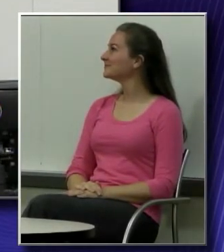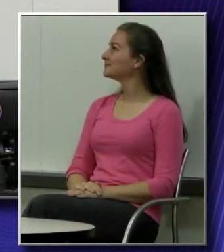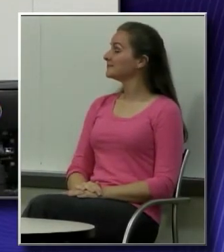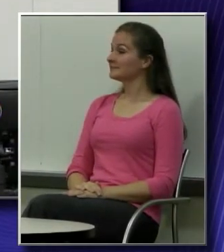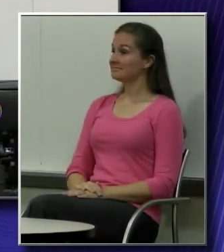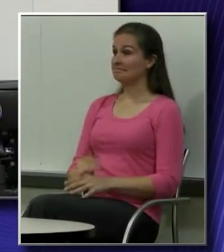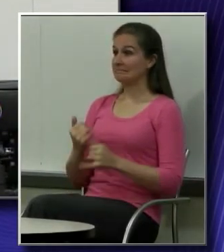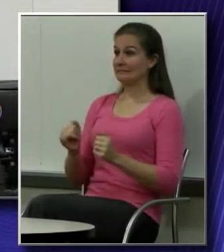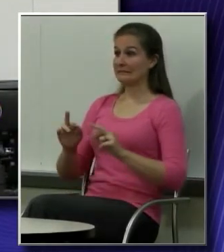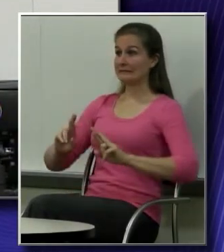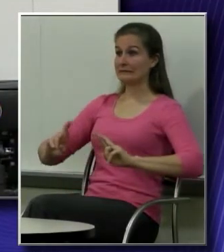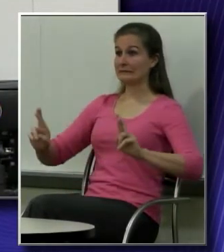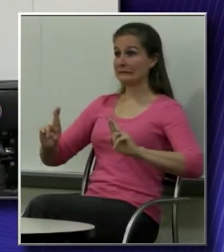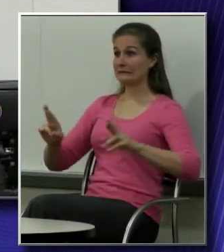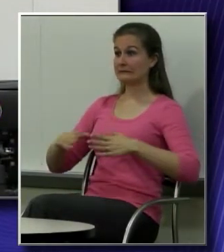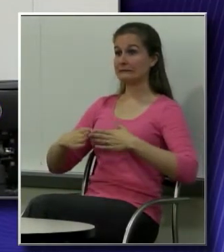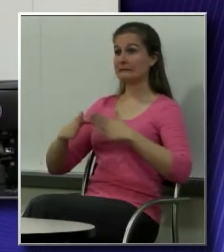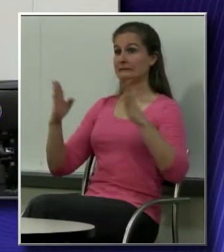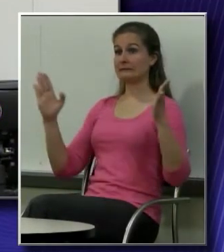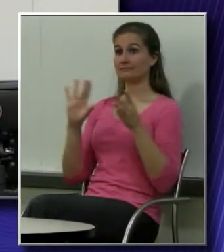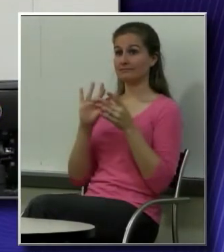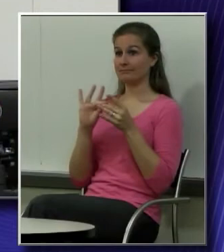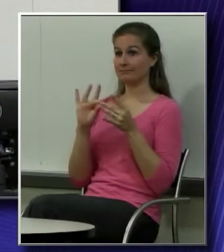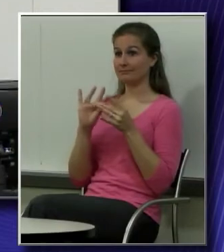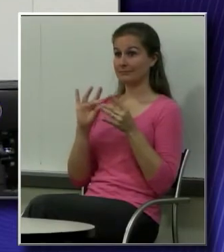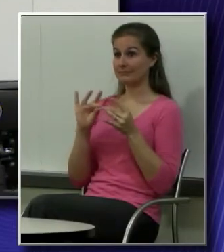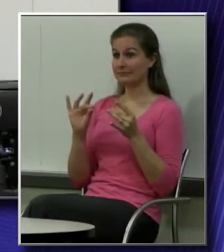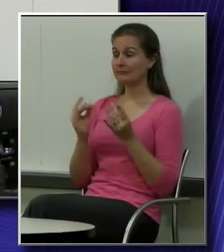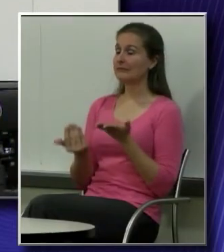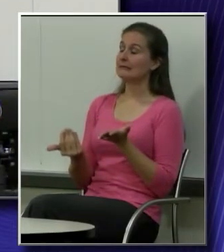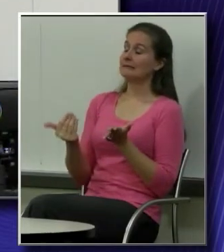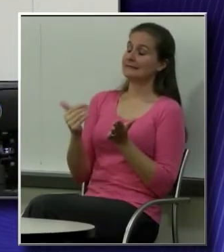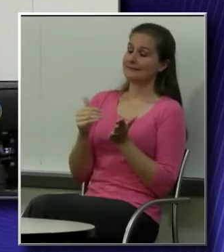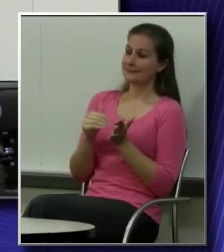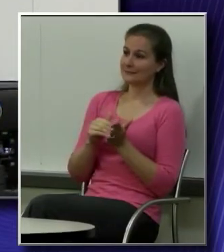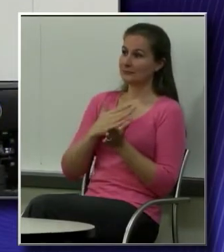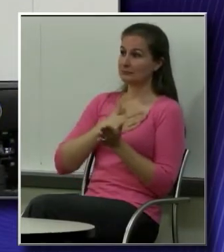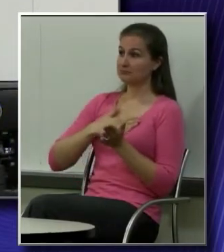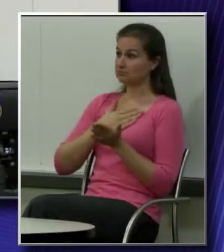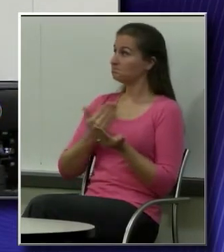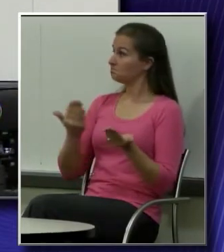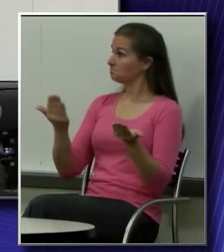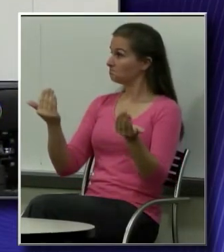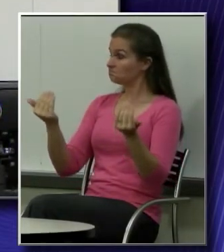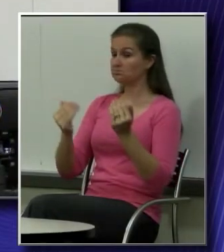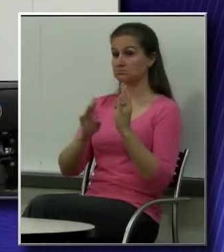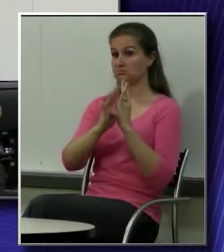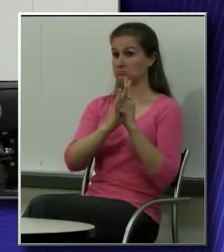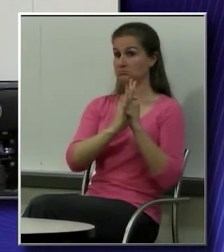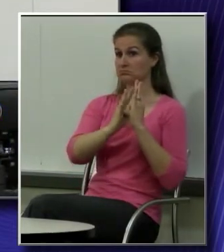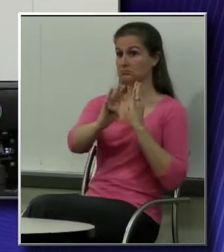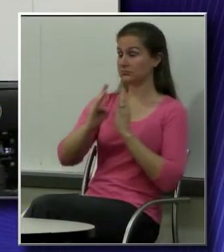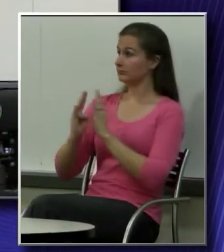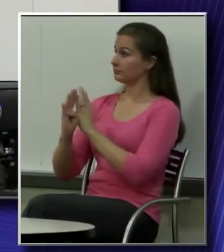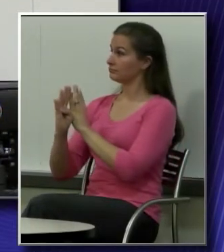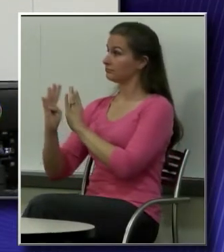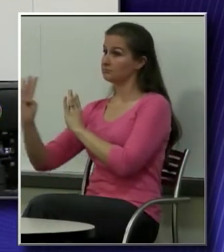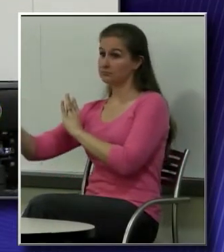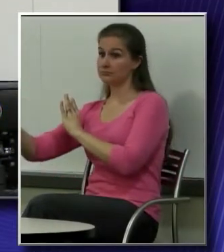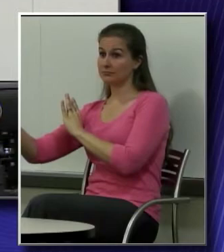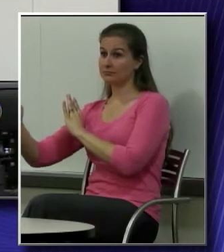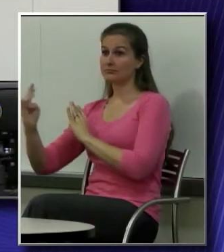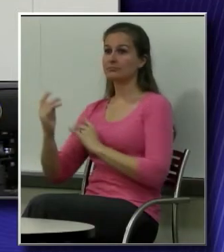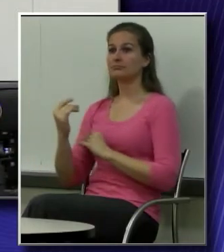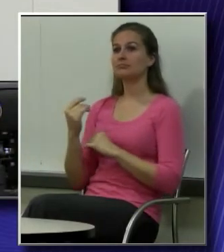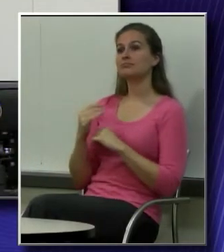So we're ready to begin the open comment period. Again, I would ask that you come to the mics, form a line behind the speaker. If there are more